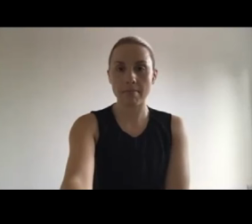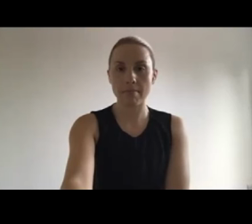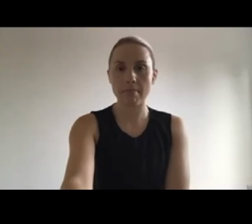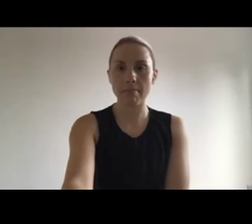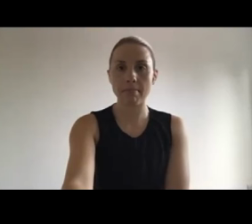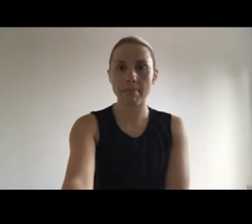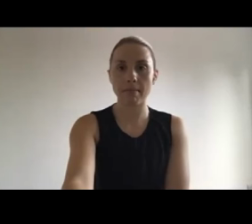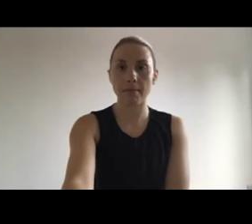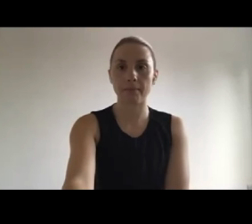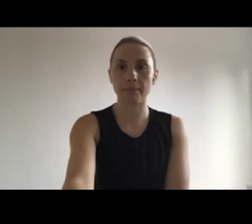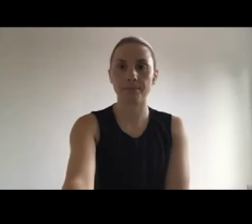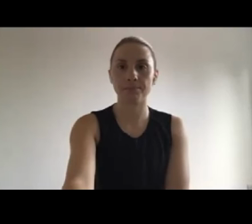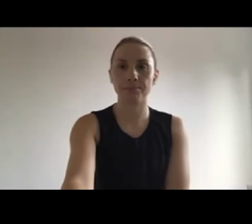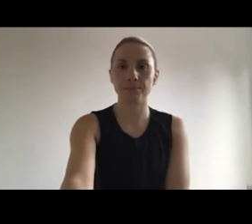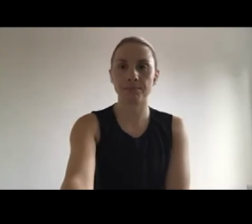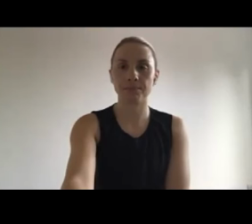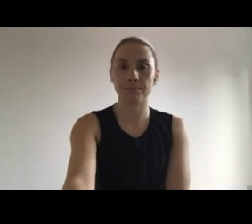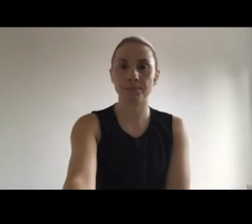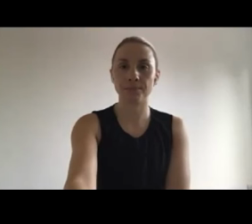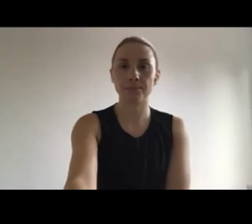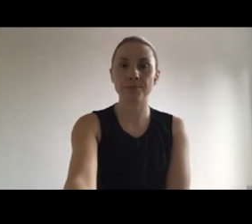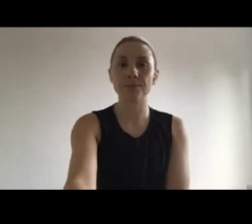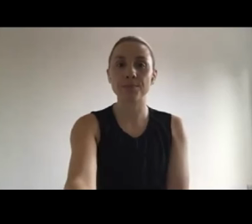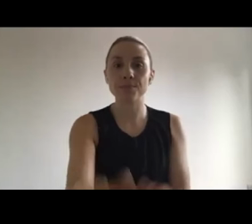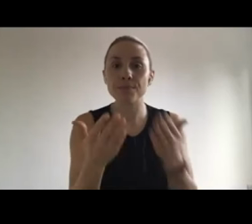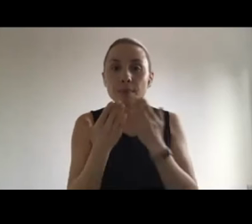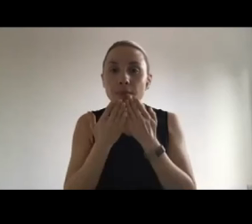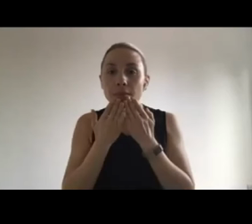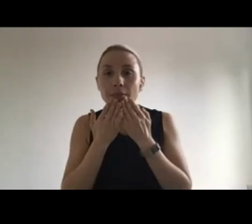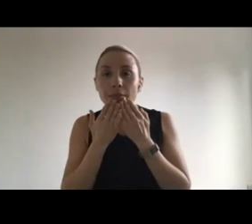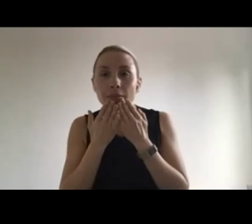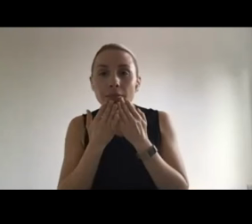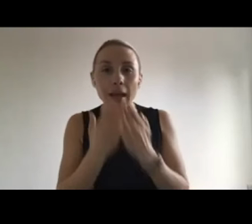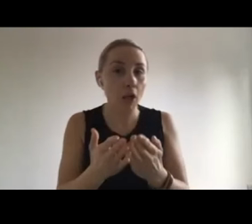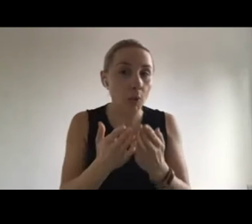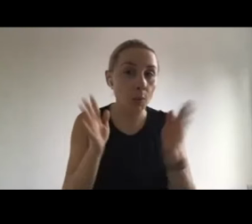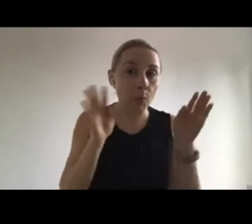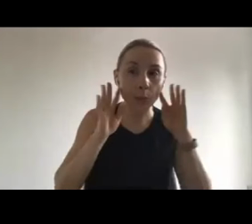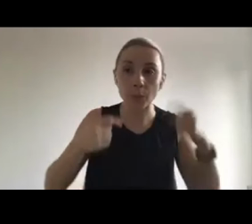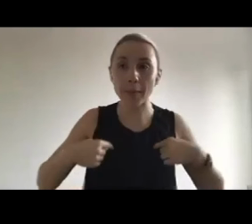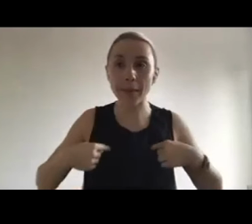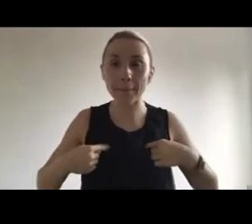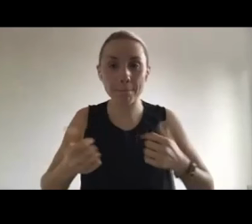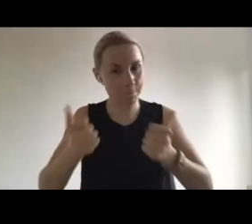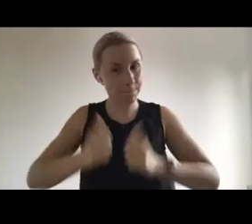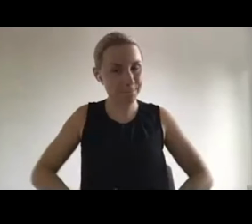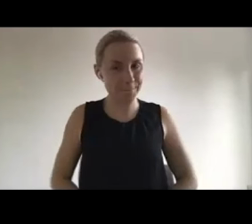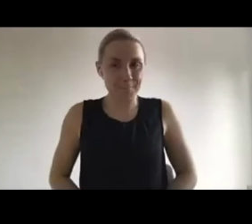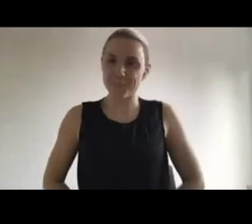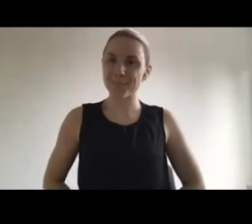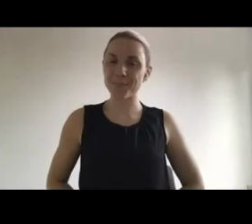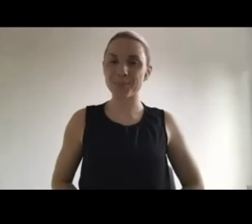Thank you very much, Ralph. Can you hear me? I think you can. Yeah. Wonderful. Thank you